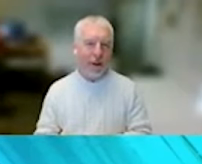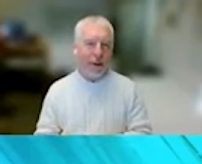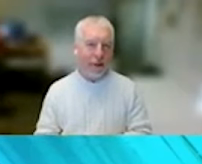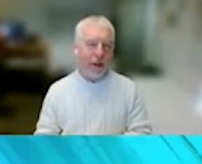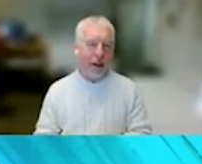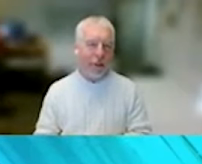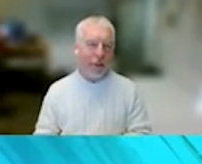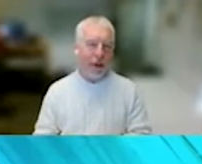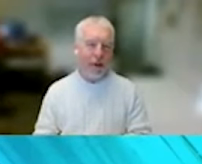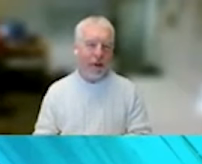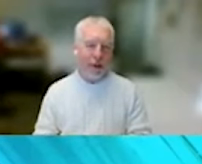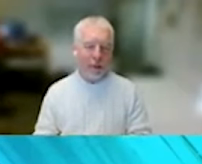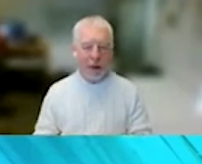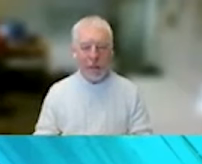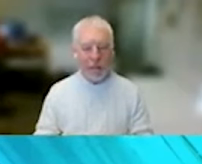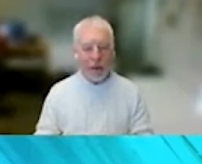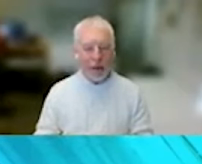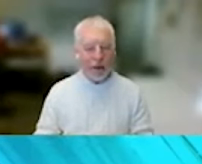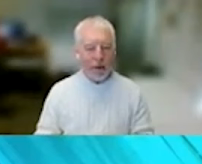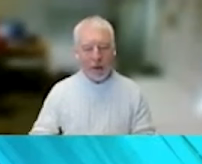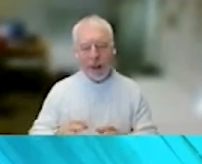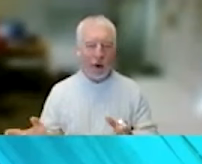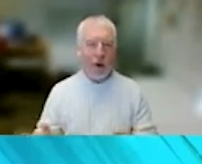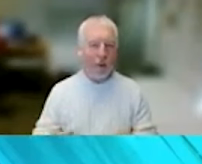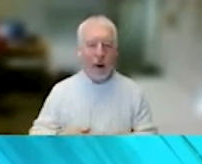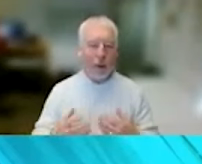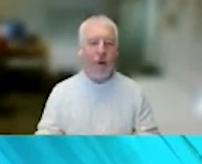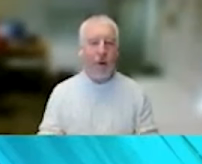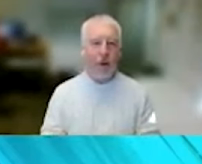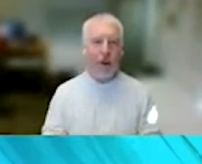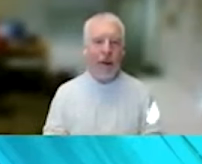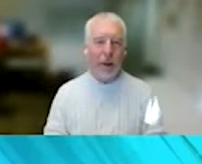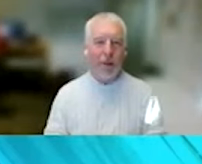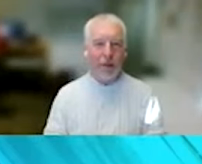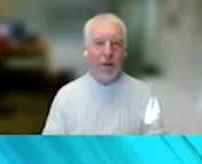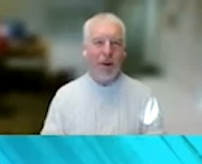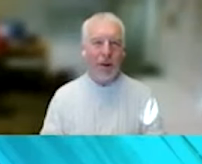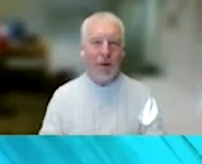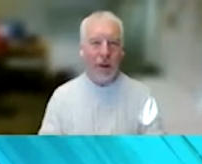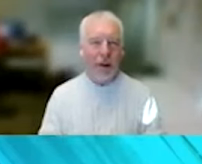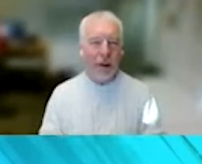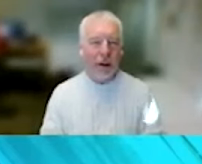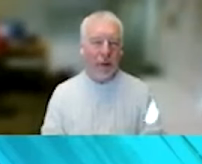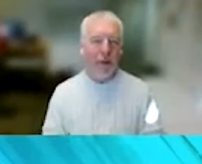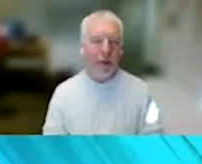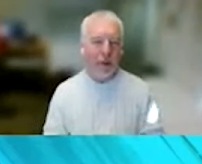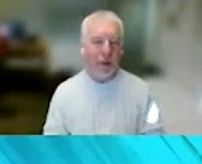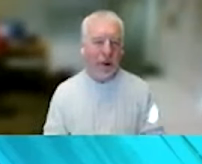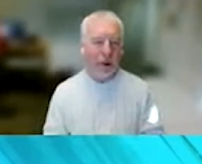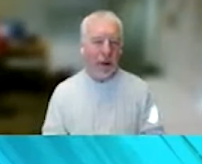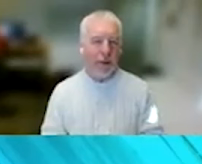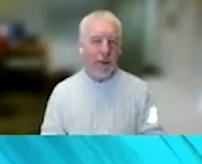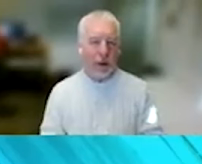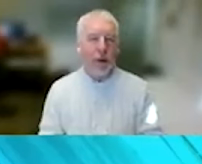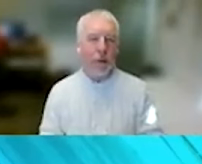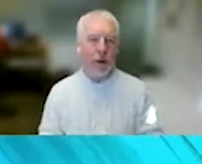captions and then easy to add them to video. So it's become into the category of why wouldn't you include captions in a video? We at UBC Studios,